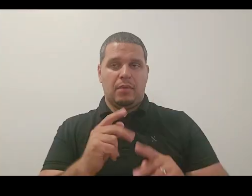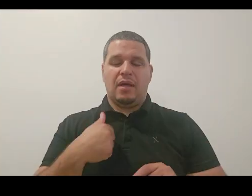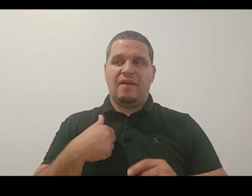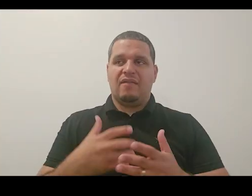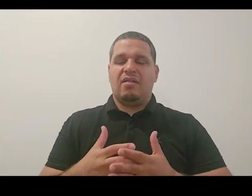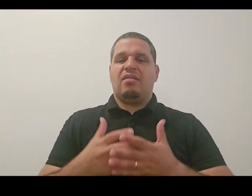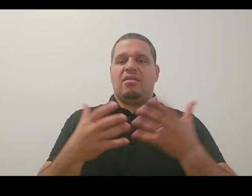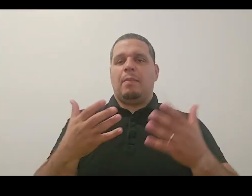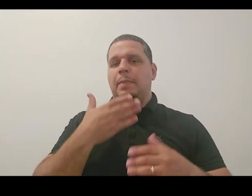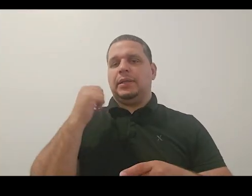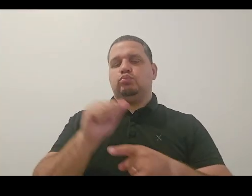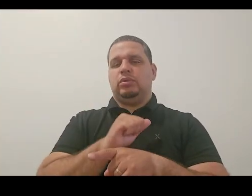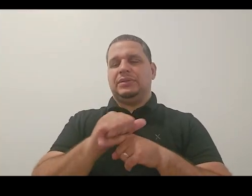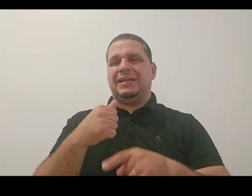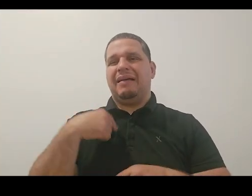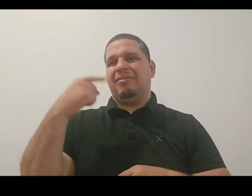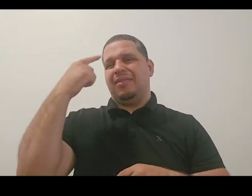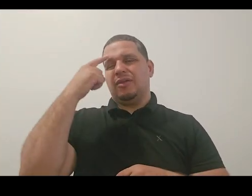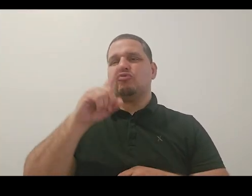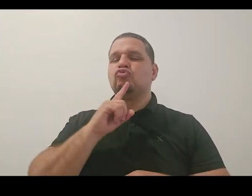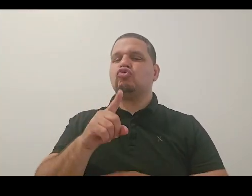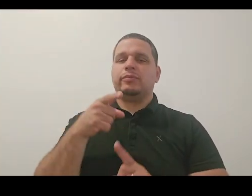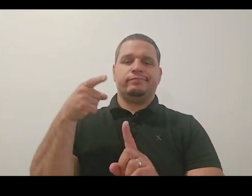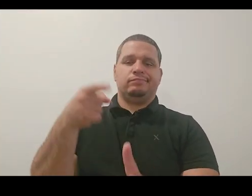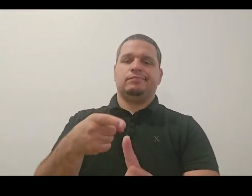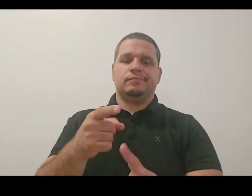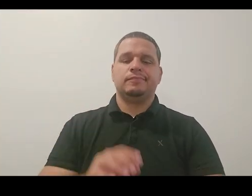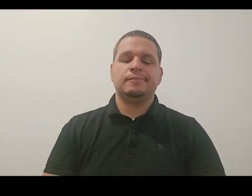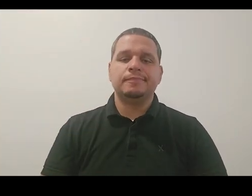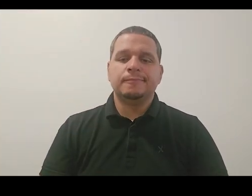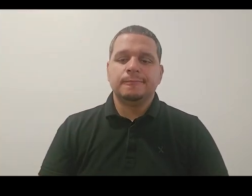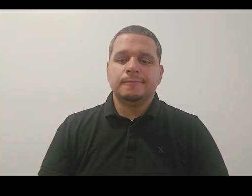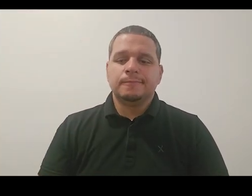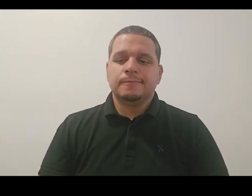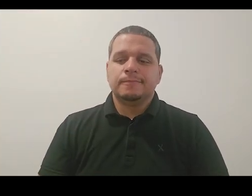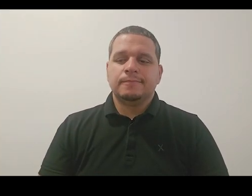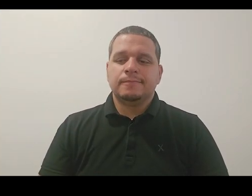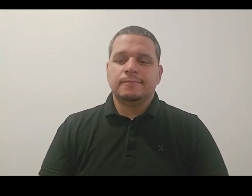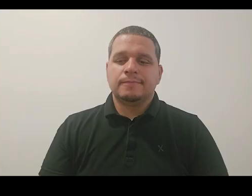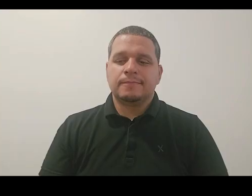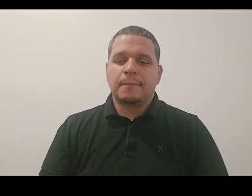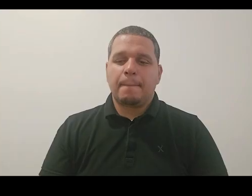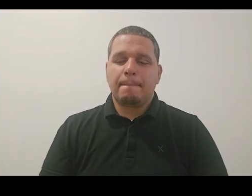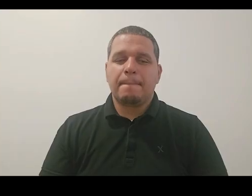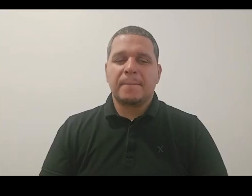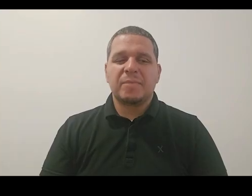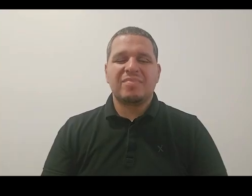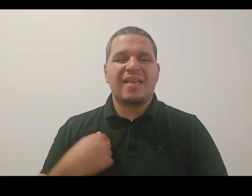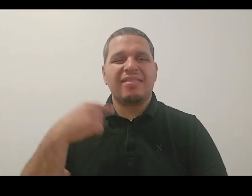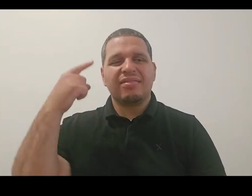people, I have a lot of best practices, but I think it really just boils down to